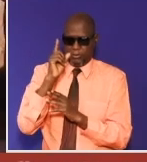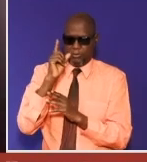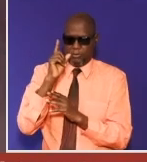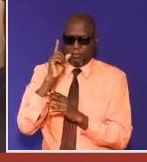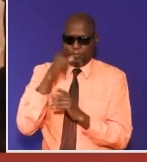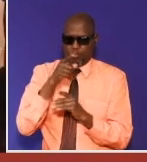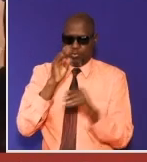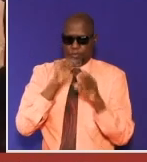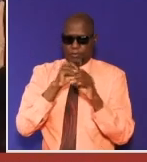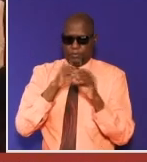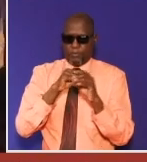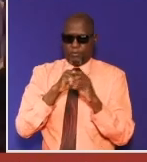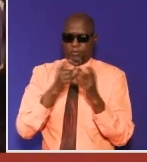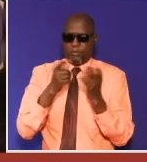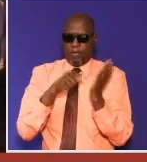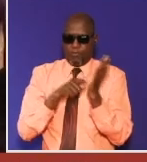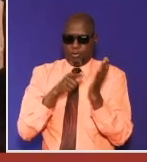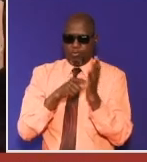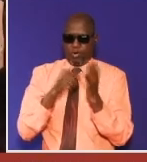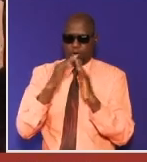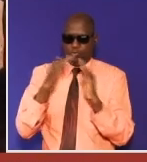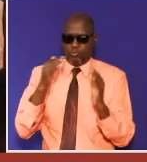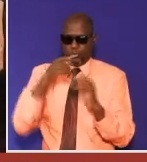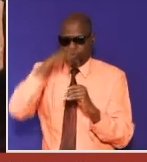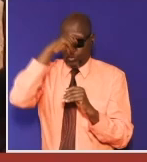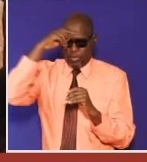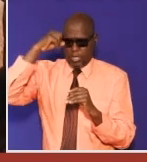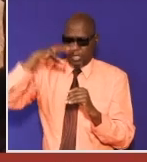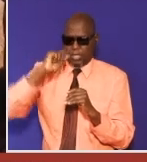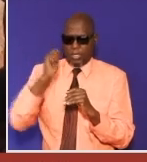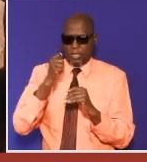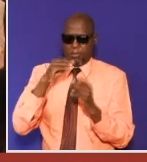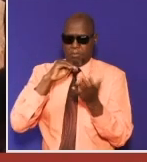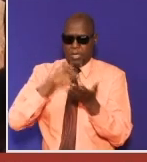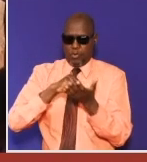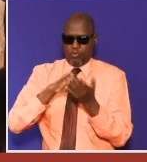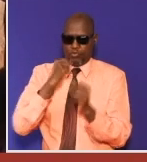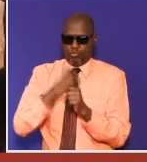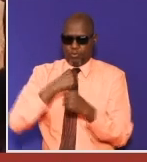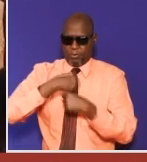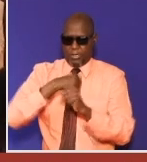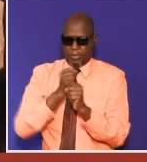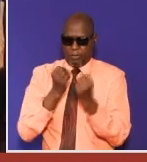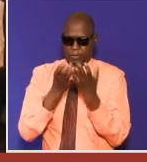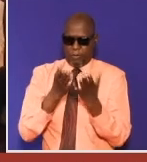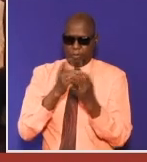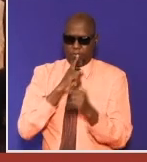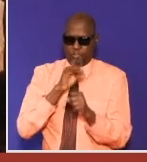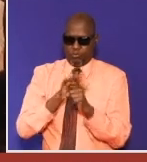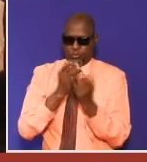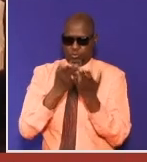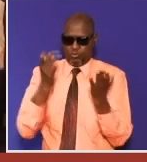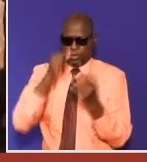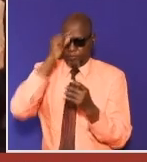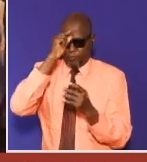Juakali sector and in affordable housing, where millions of jobs are created, I can assure you that the government